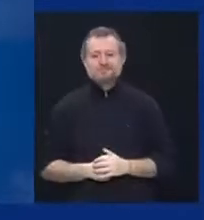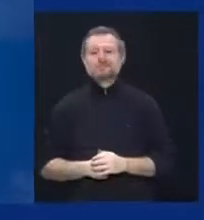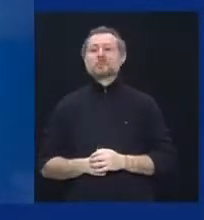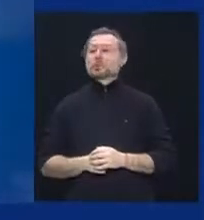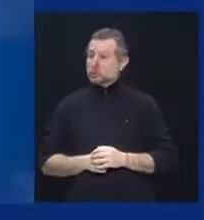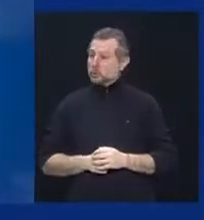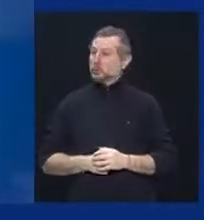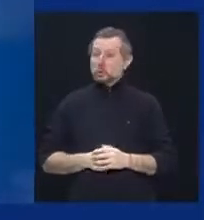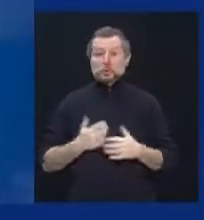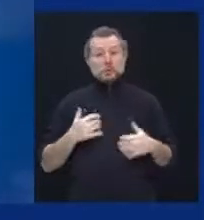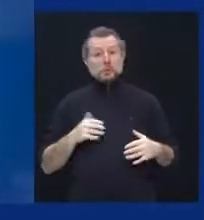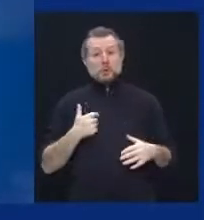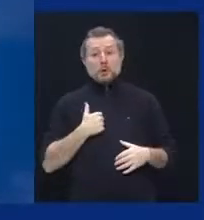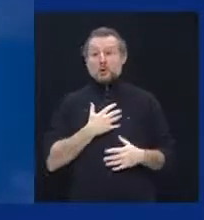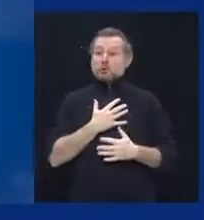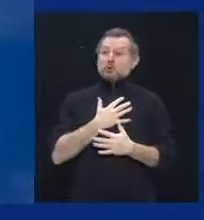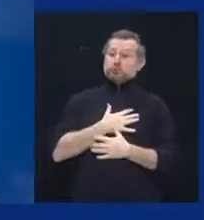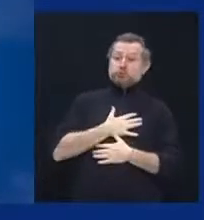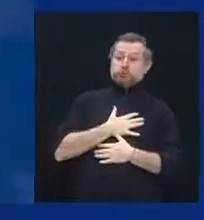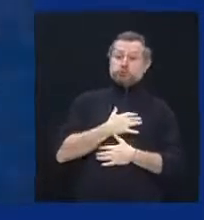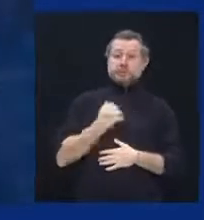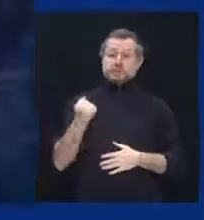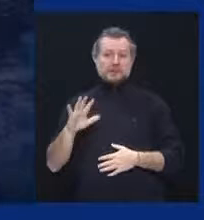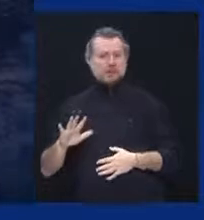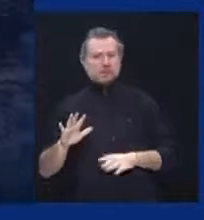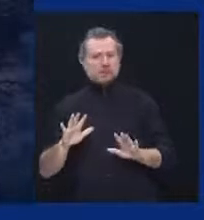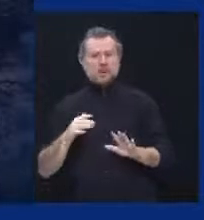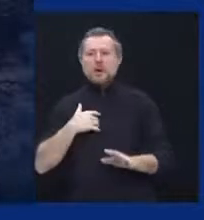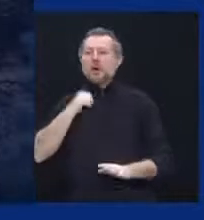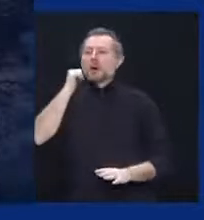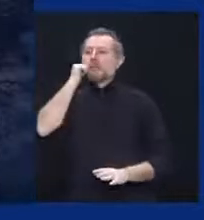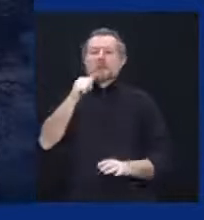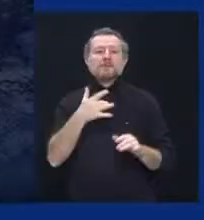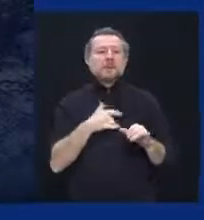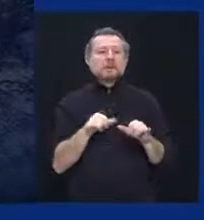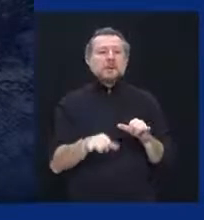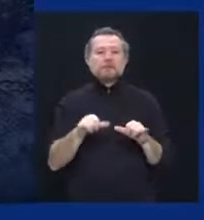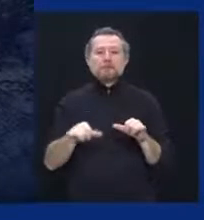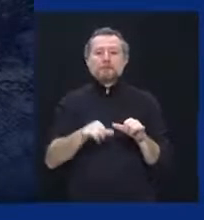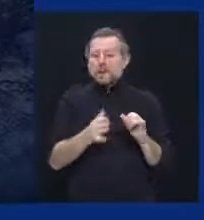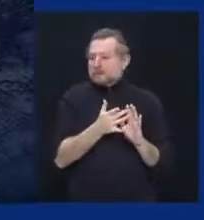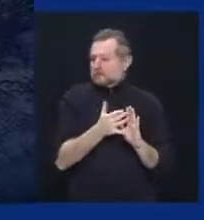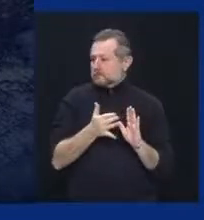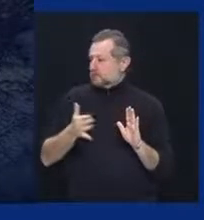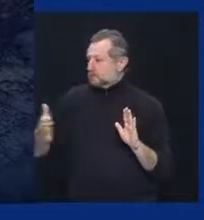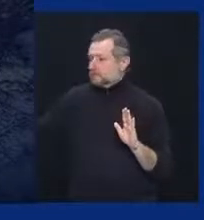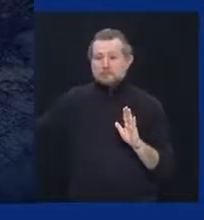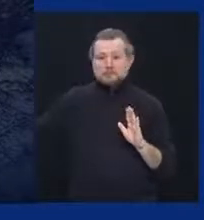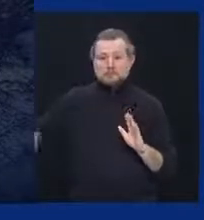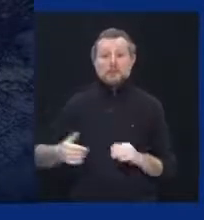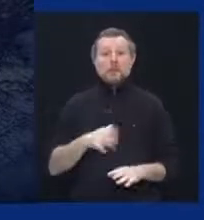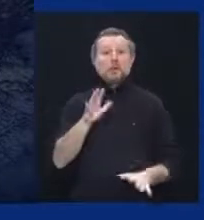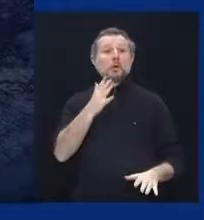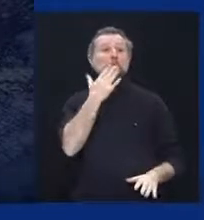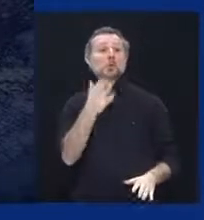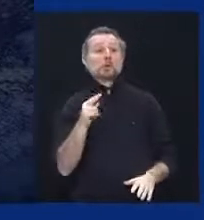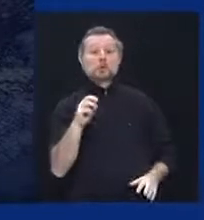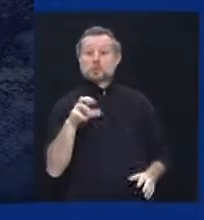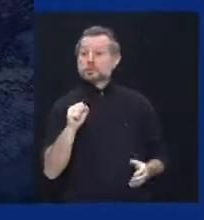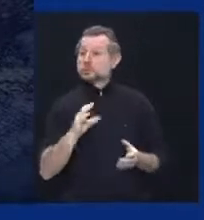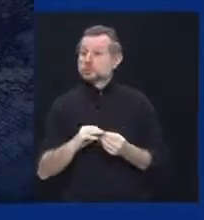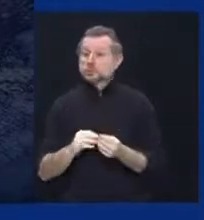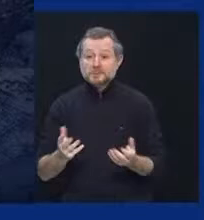weekends, weekdays. One day just blends right into the next. Good news, the